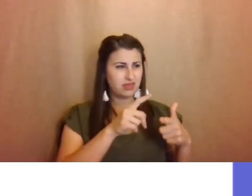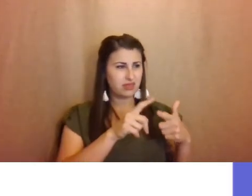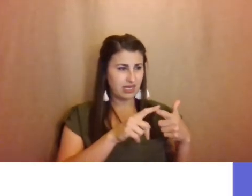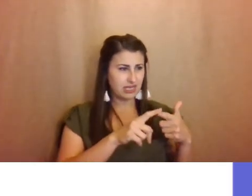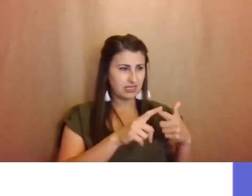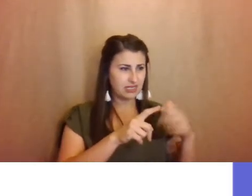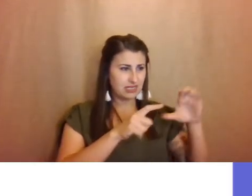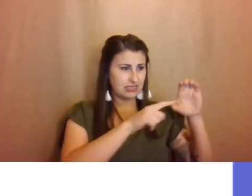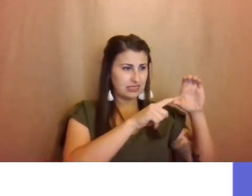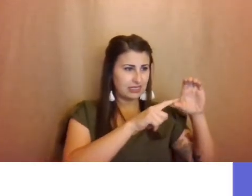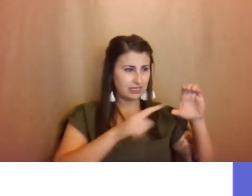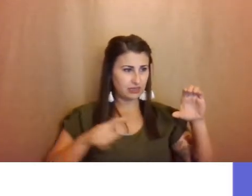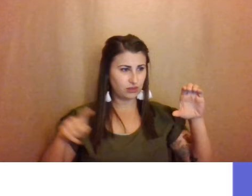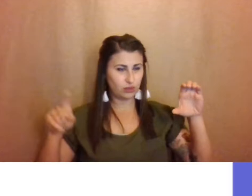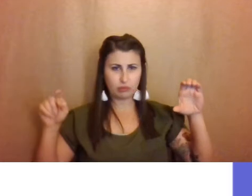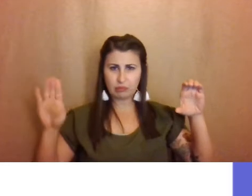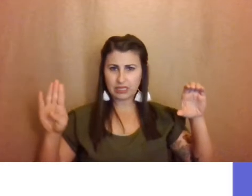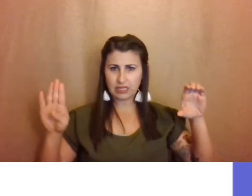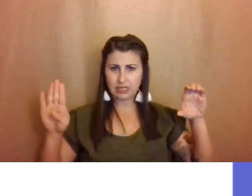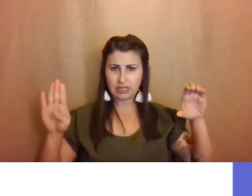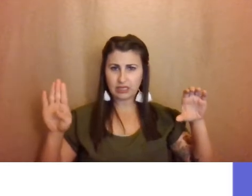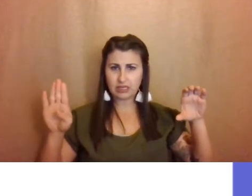and then C and B,